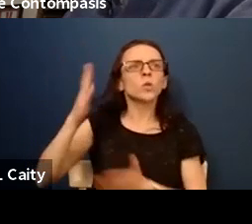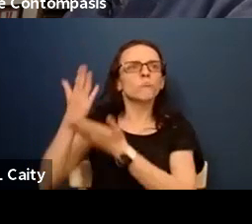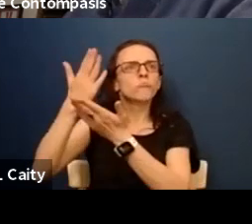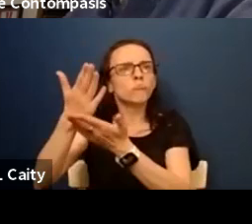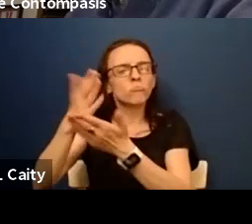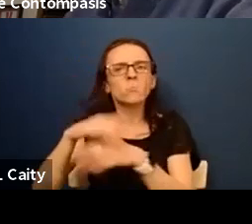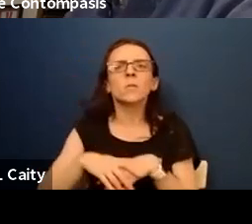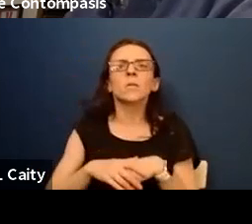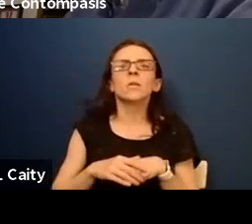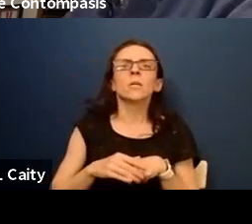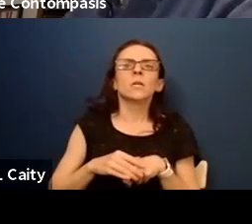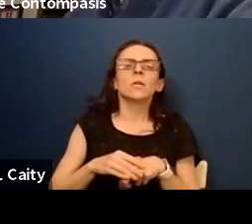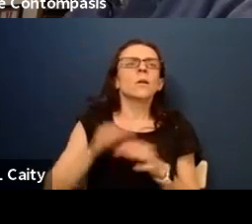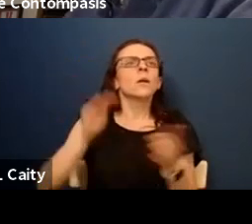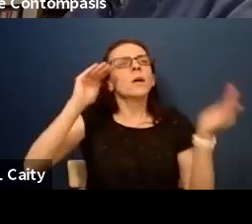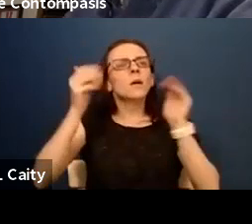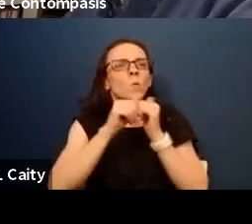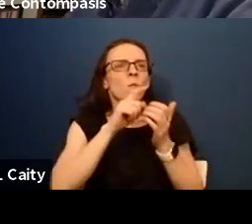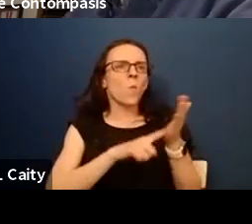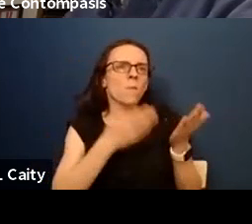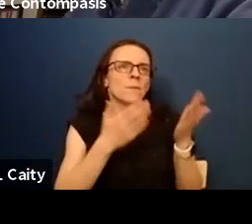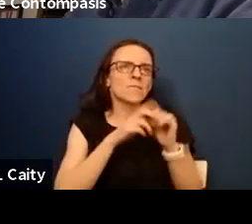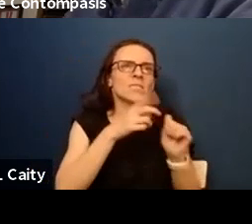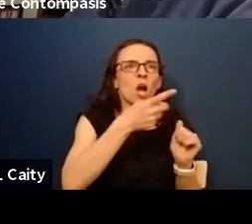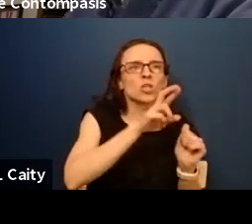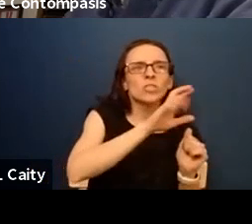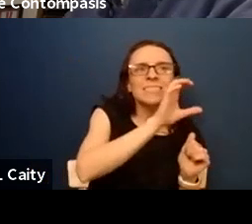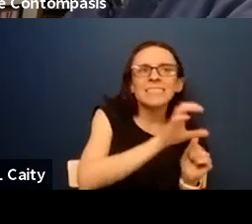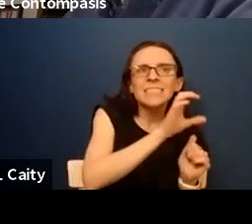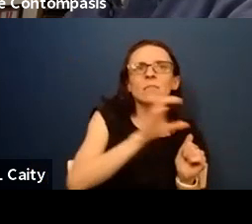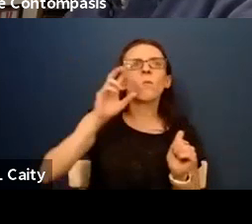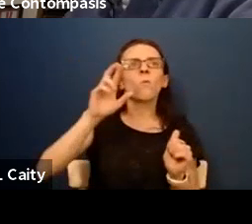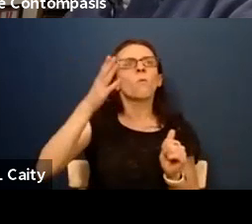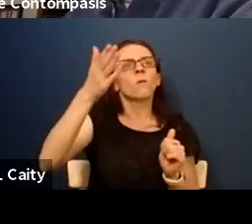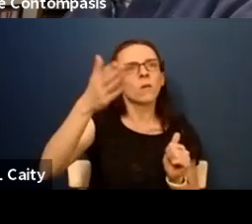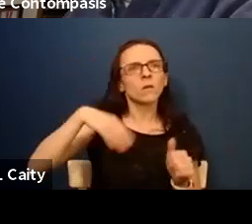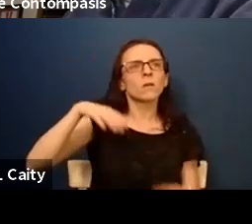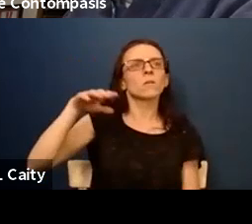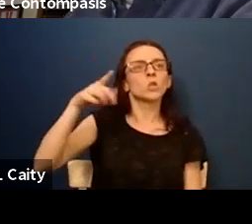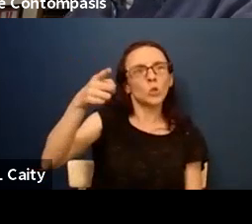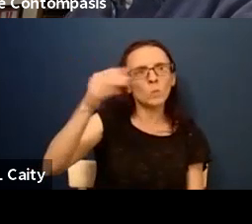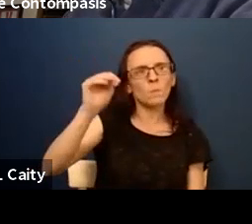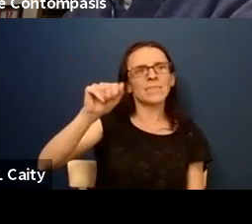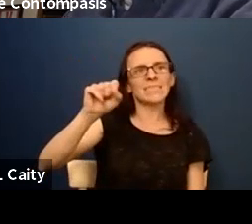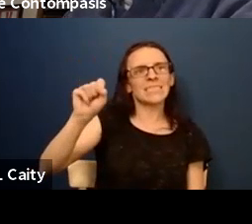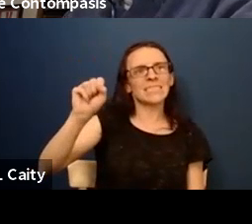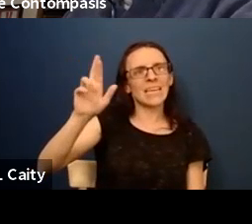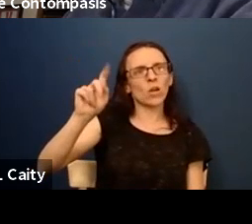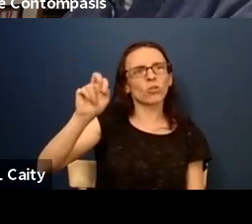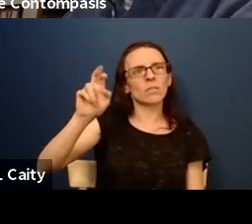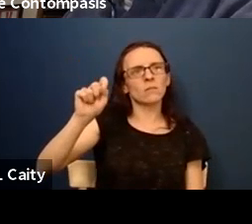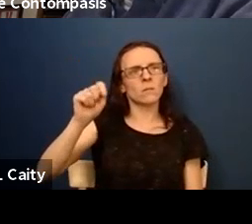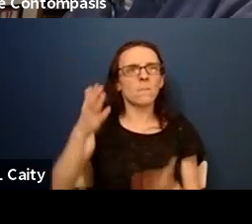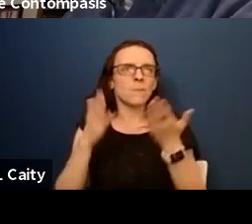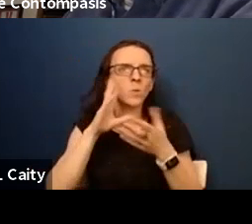recommendation vis-a-vis what you or Mr. Contopasis might present, right? And so I actually deeply appreciate and respect